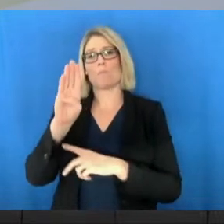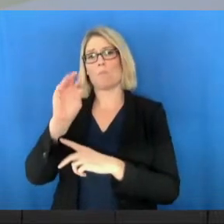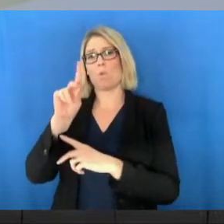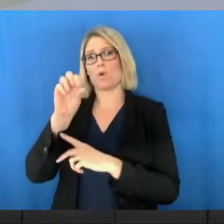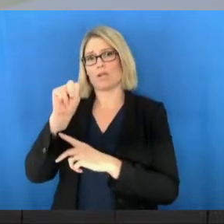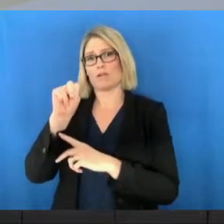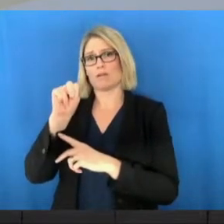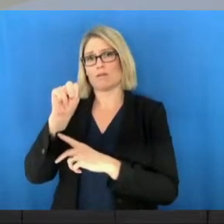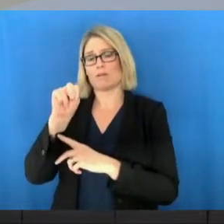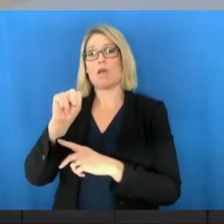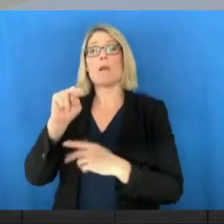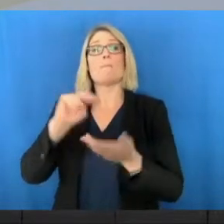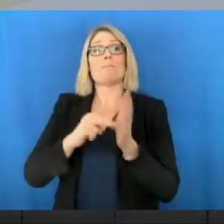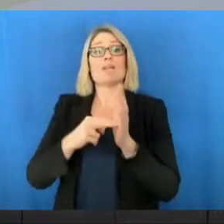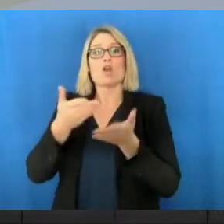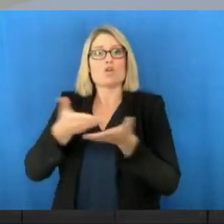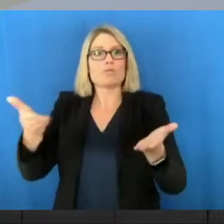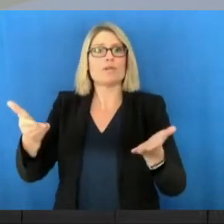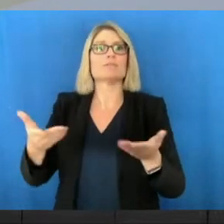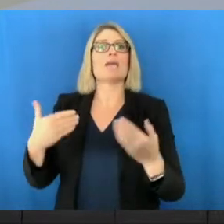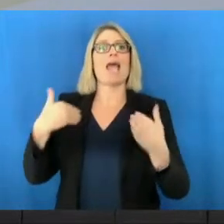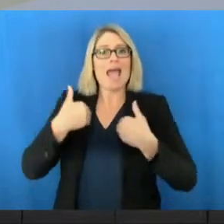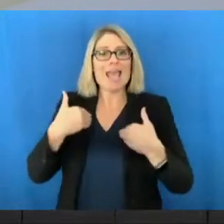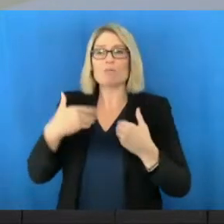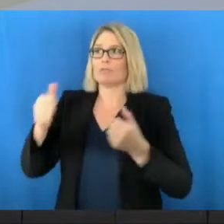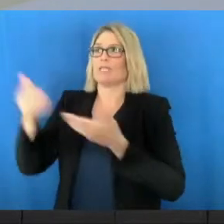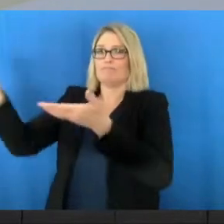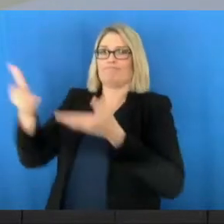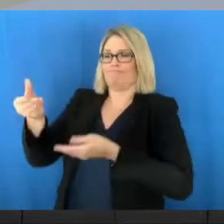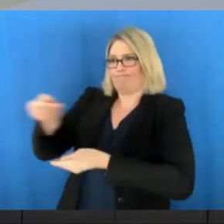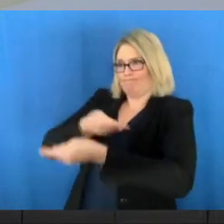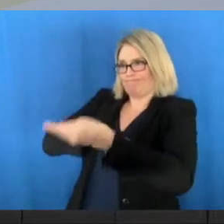where goods, including pets, can be exchanged.